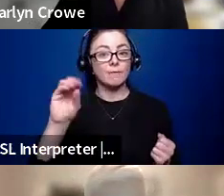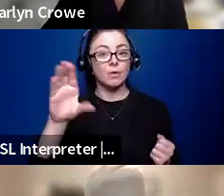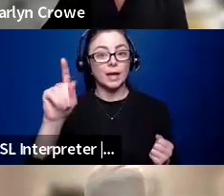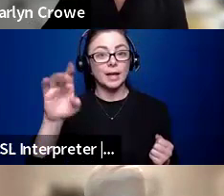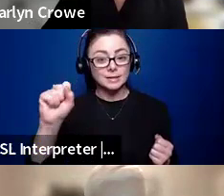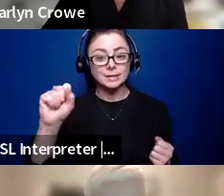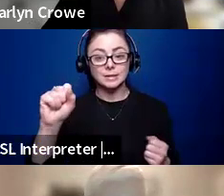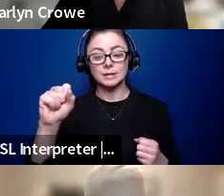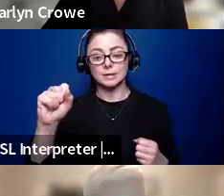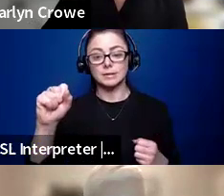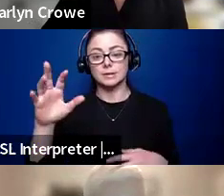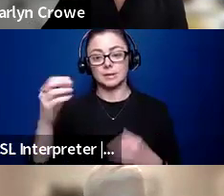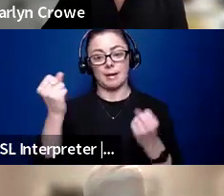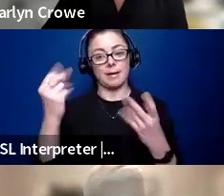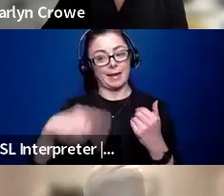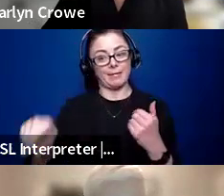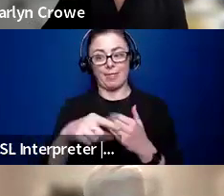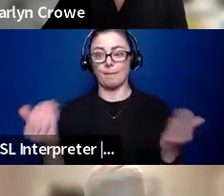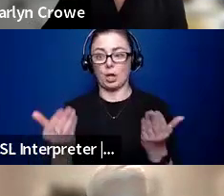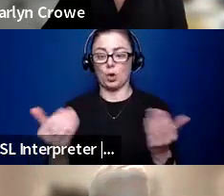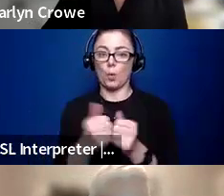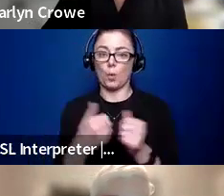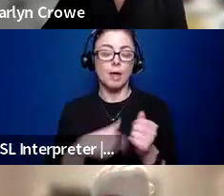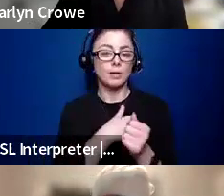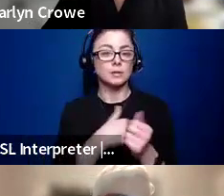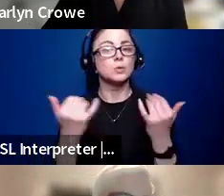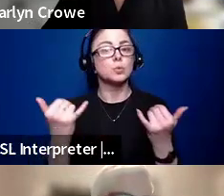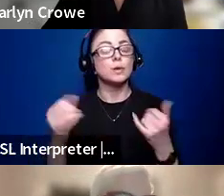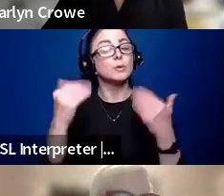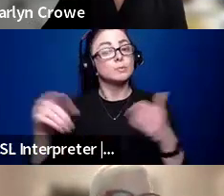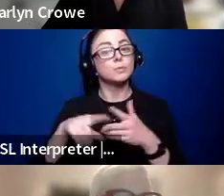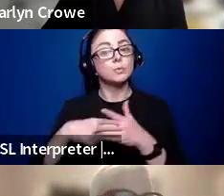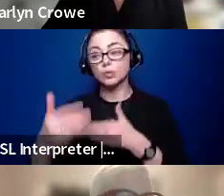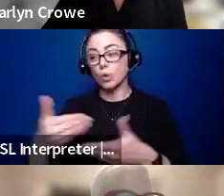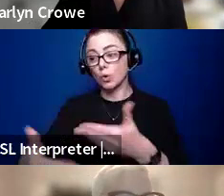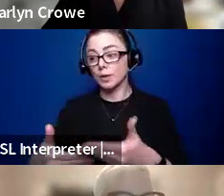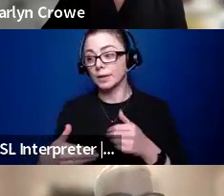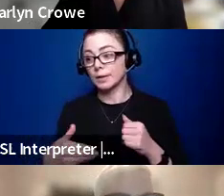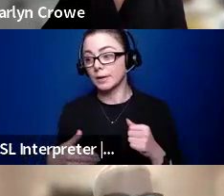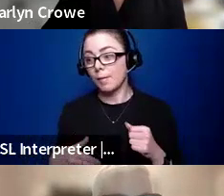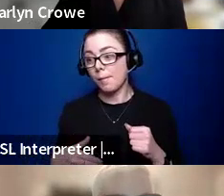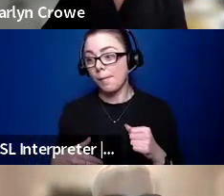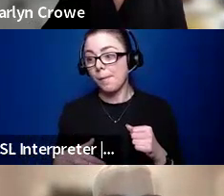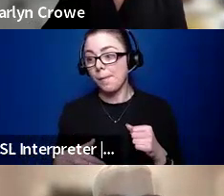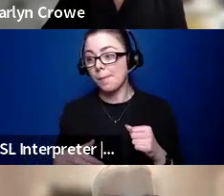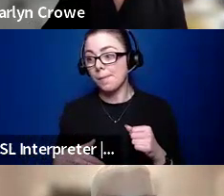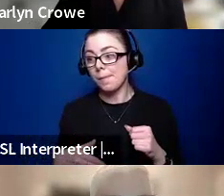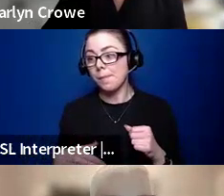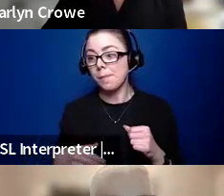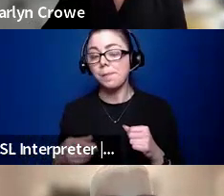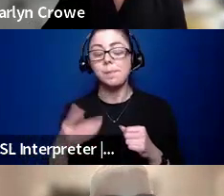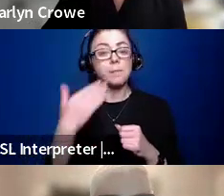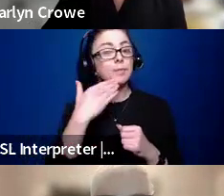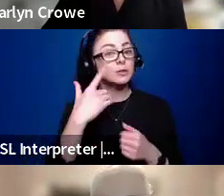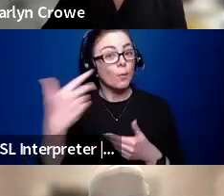I think many of them are here with us today too. But so now let's get started with really why we're here tonight. Again, thanks for being here.